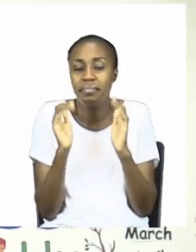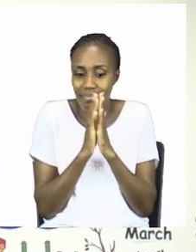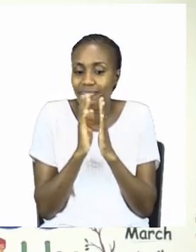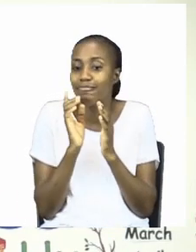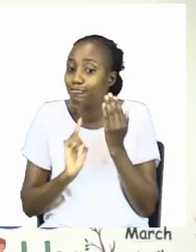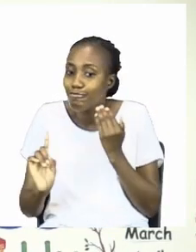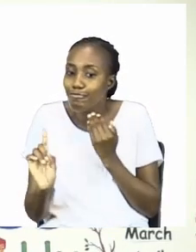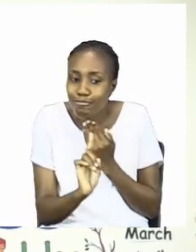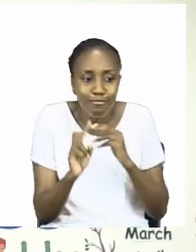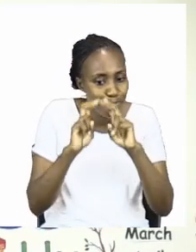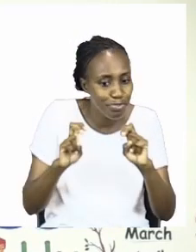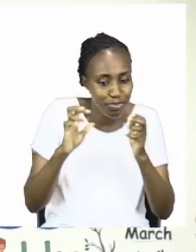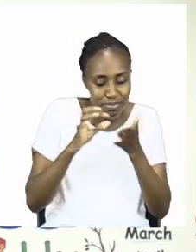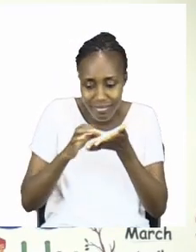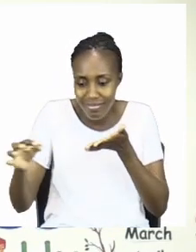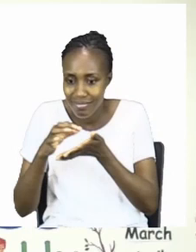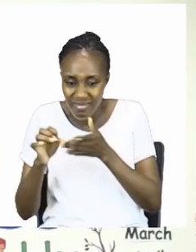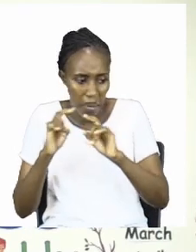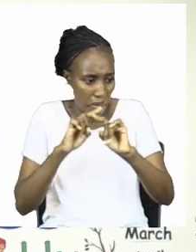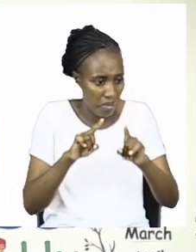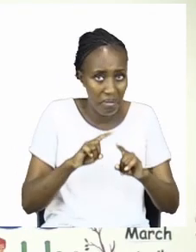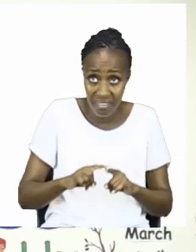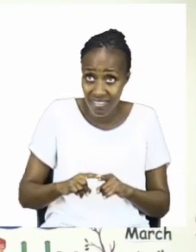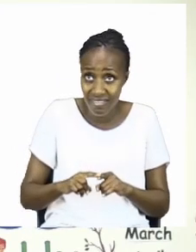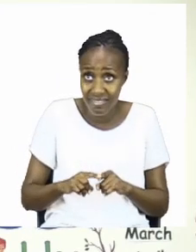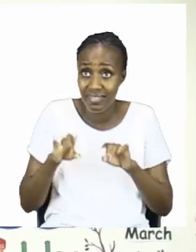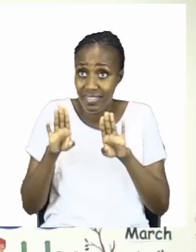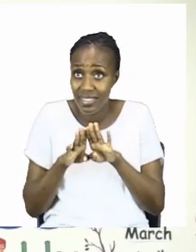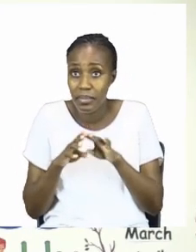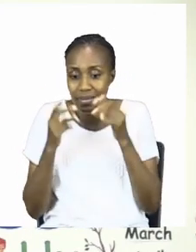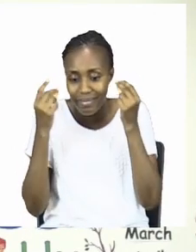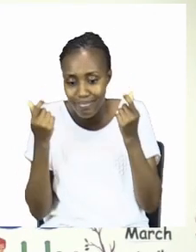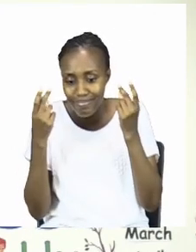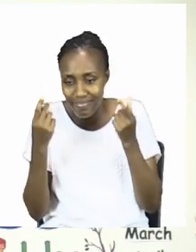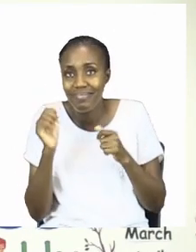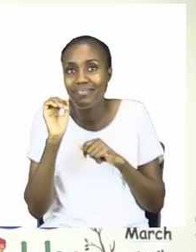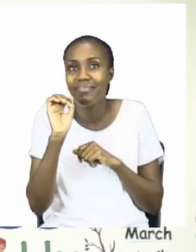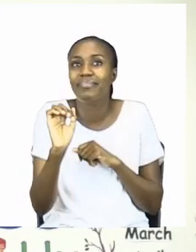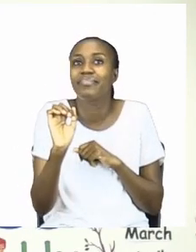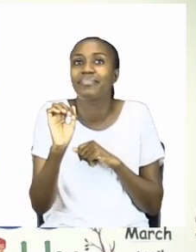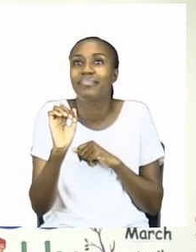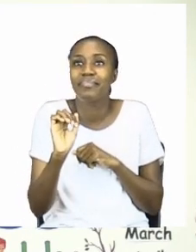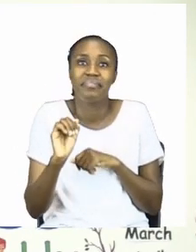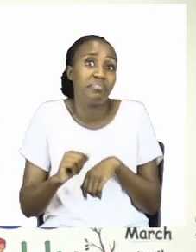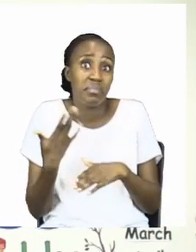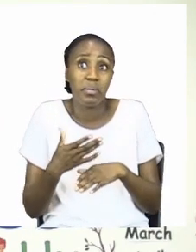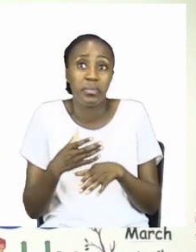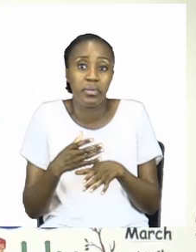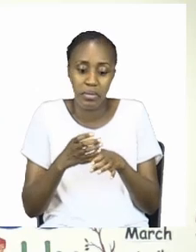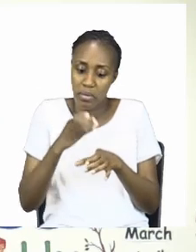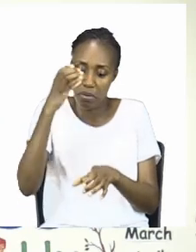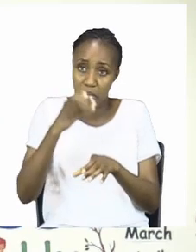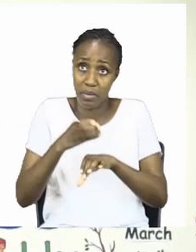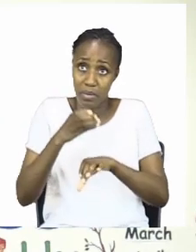some seeds or some pods, and then you can also go ahead and put it in a nice container where it makes